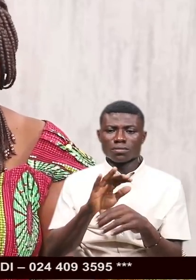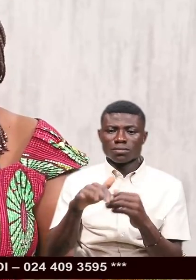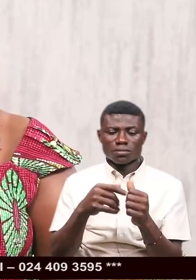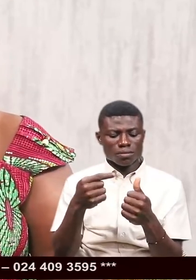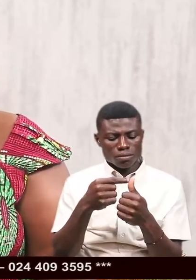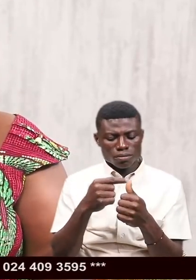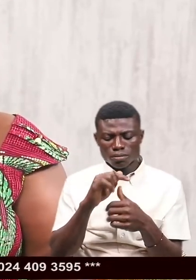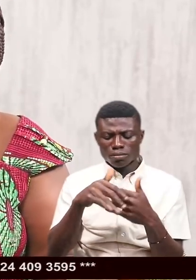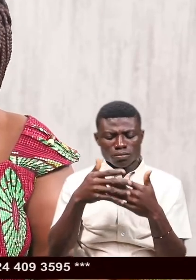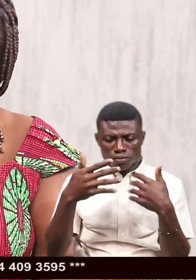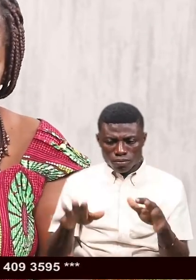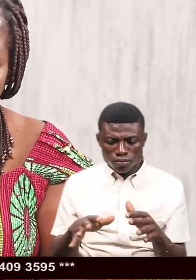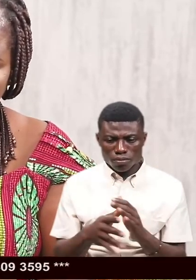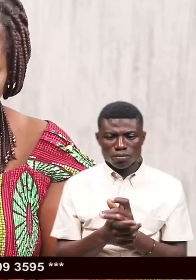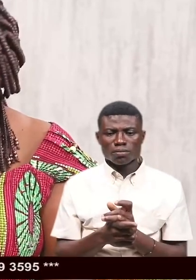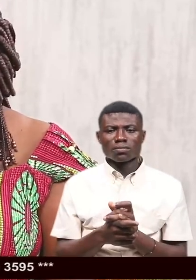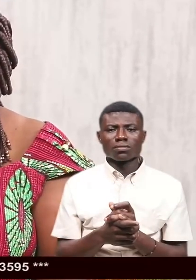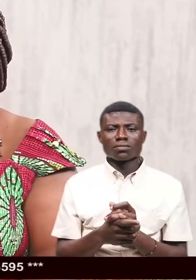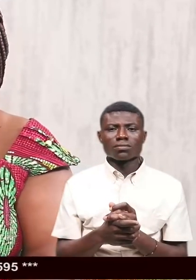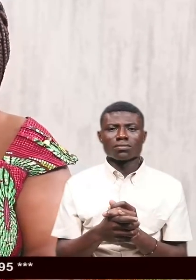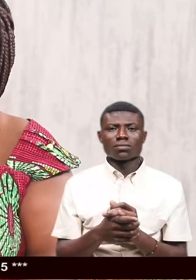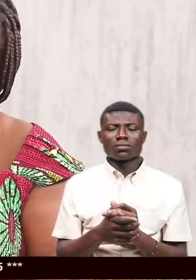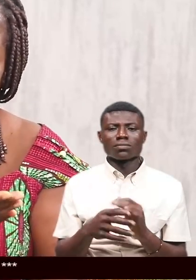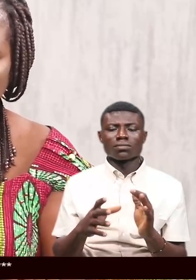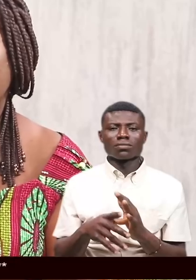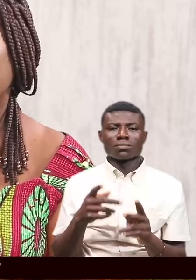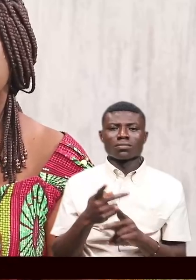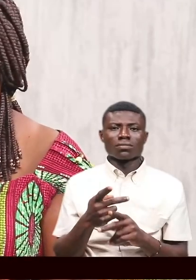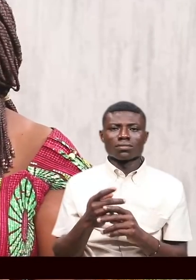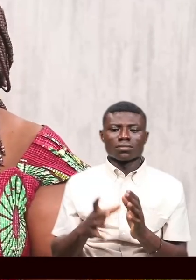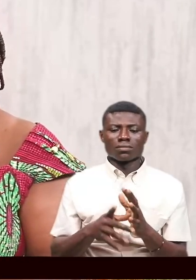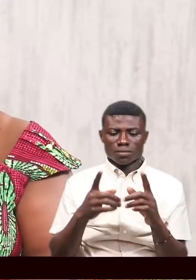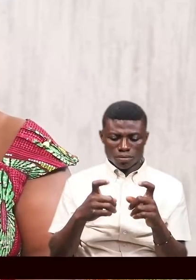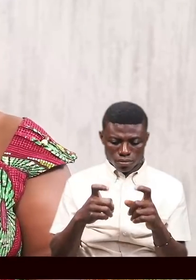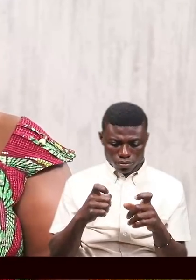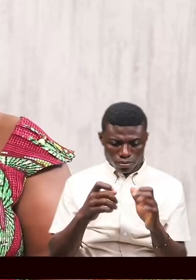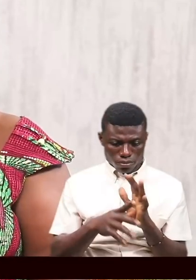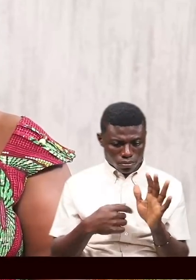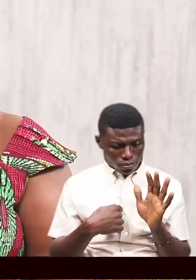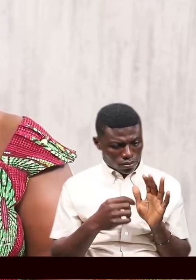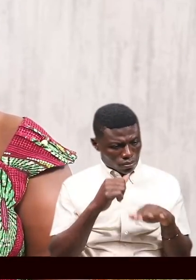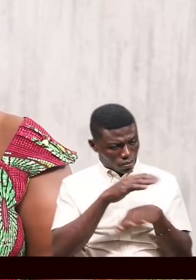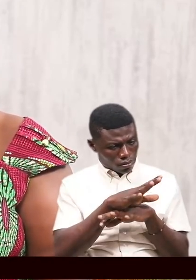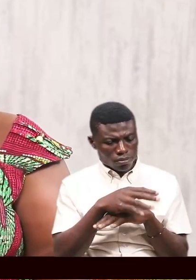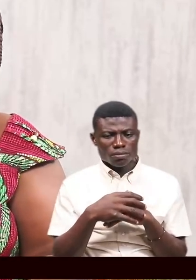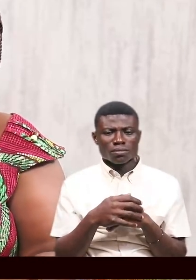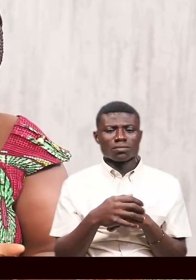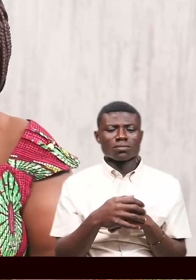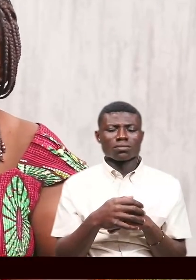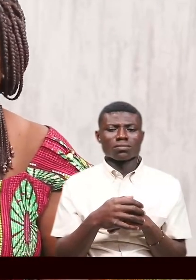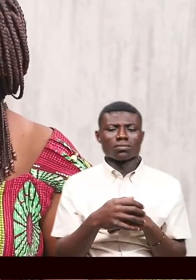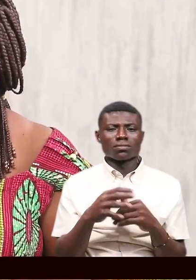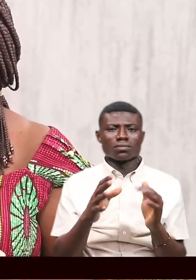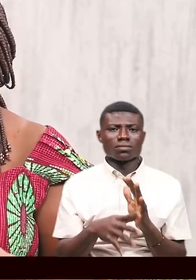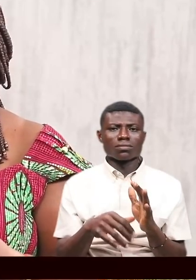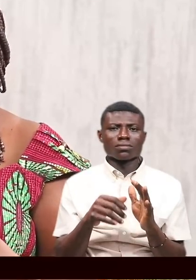nyine via na me di ato ho. Na me twitwa. Na me di achere. Me di amano. Na onu